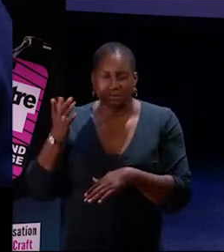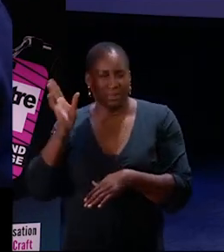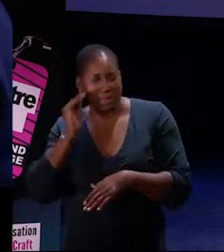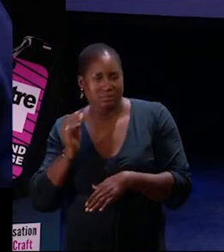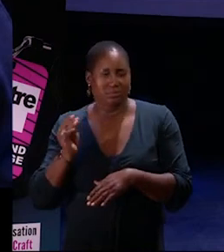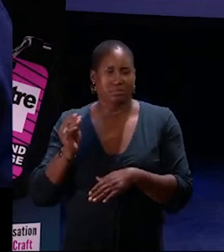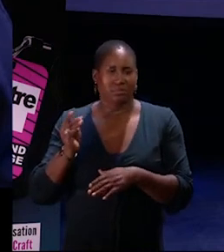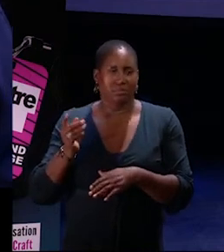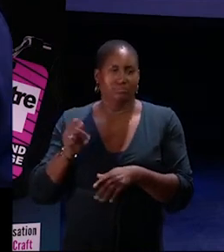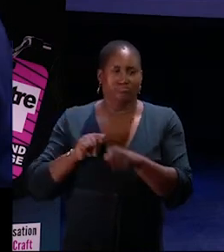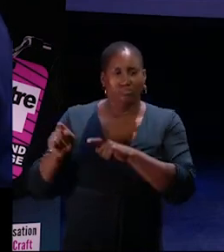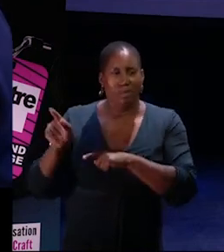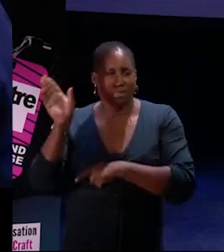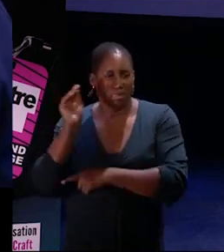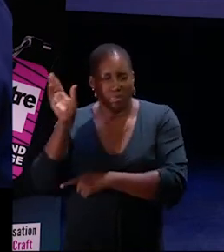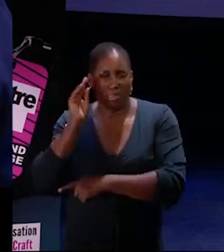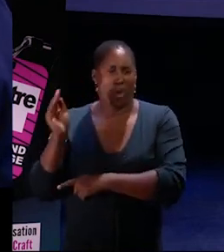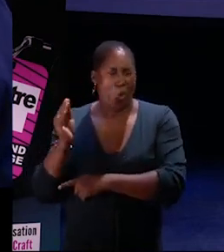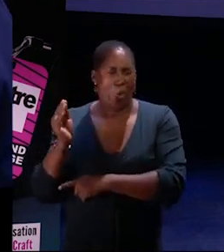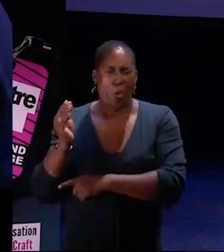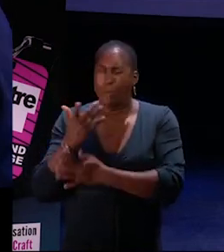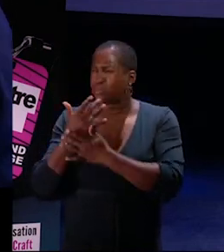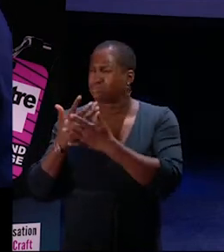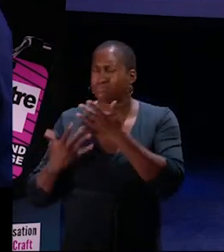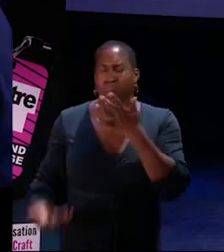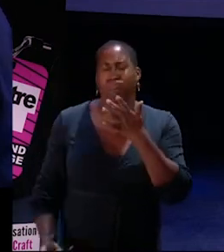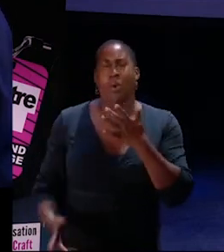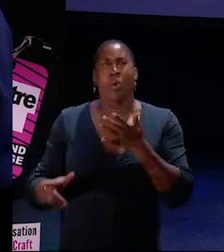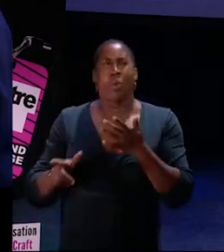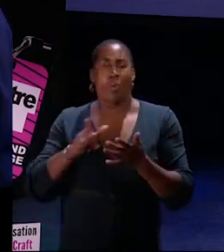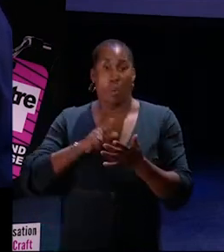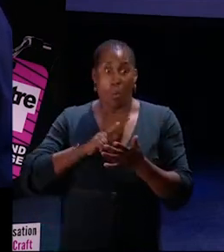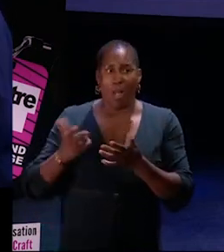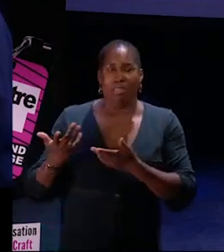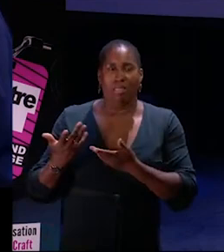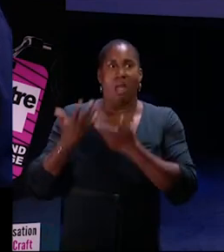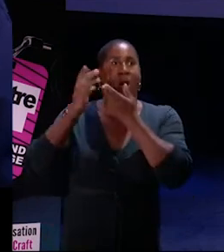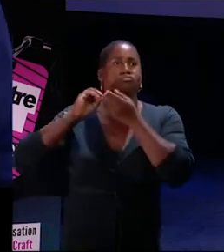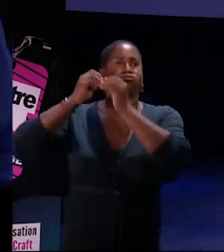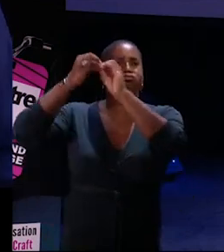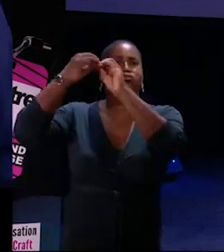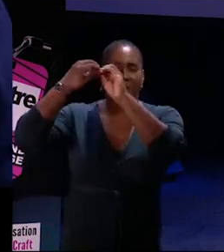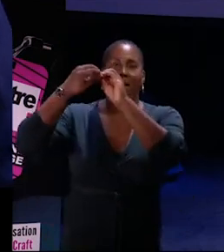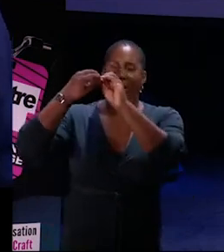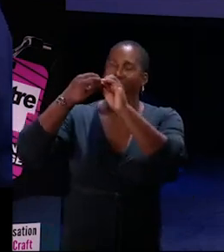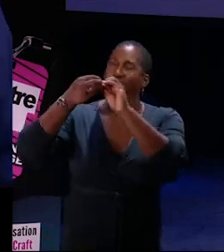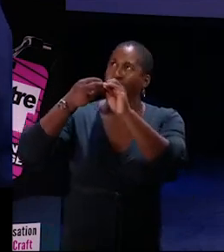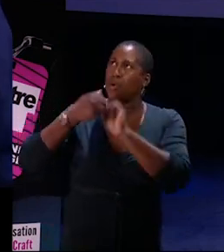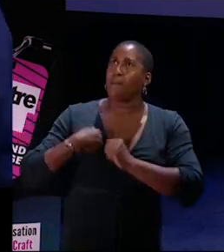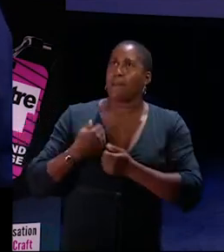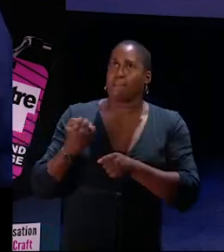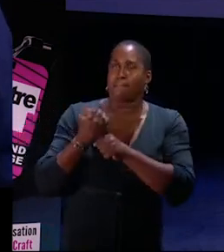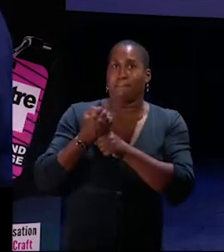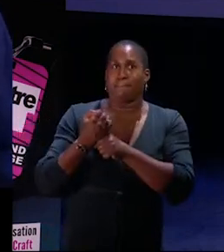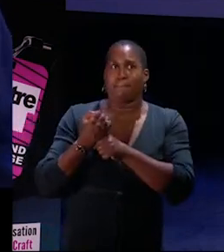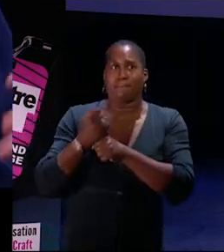Try and listen to as much as possible because it will inform you how you like things or how you think things should be. Doesn't necessarily mean you're